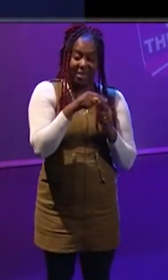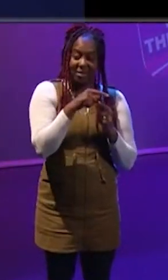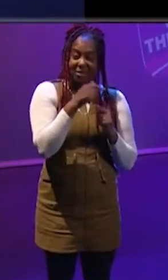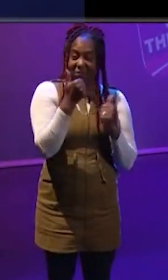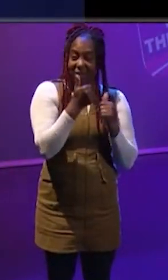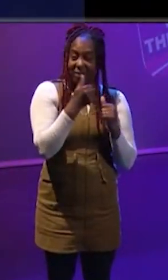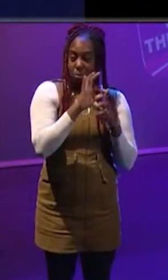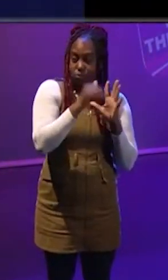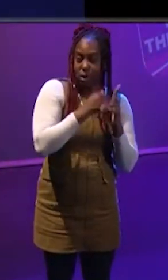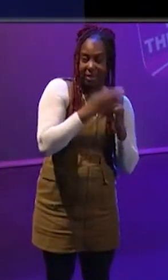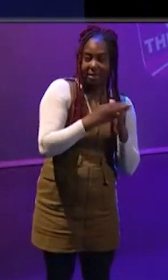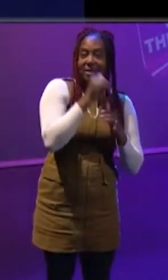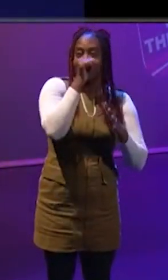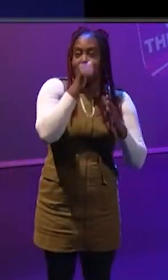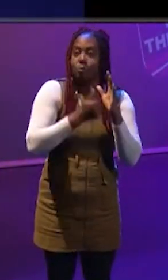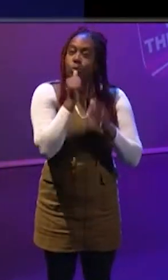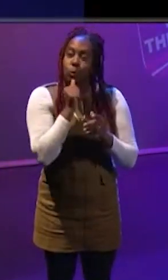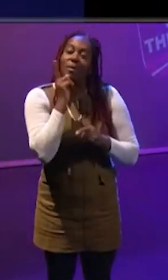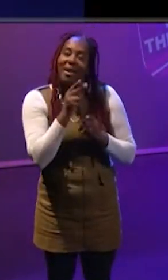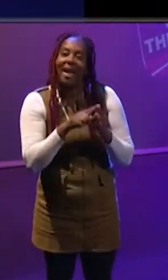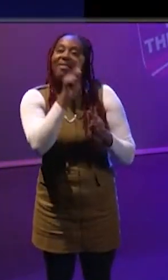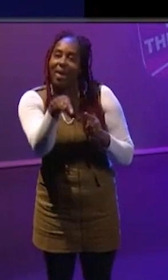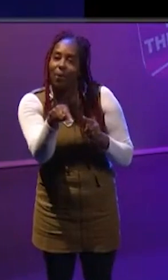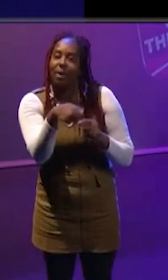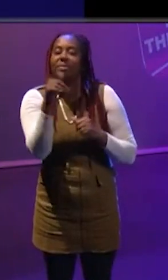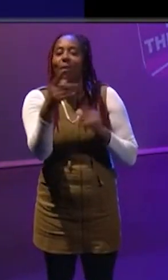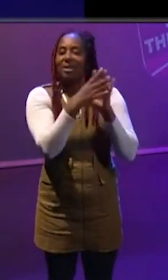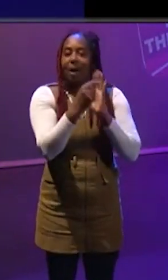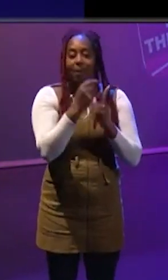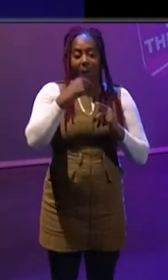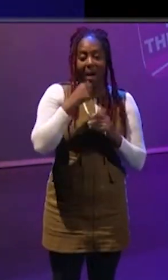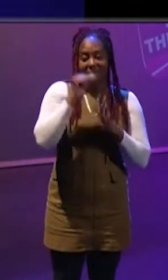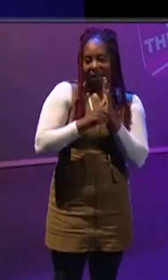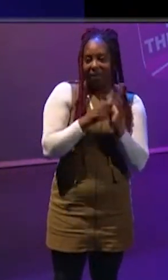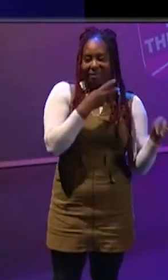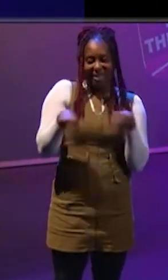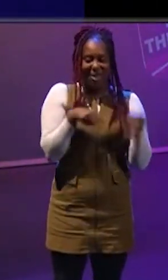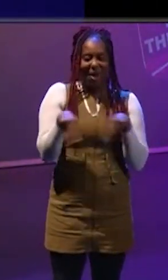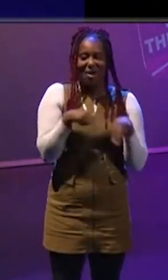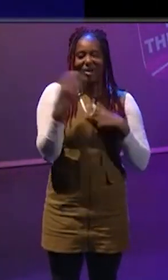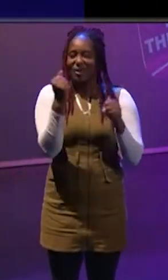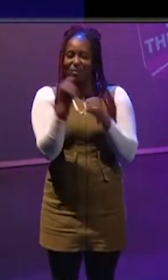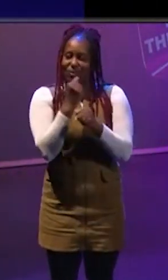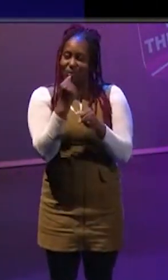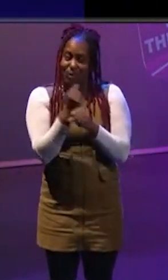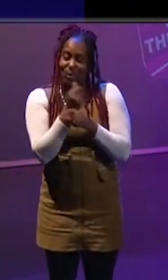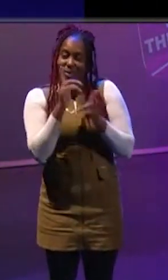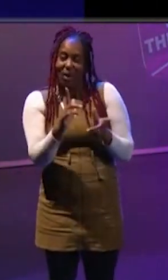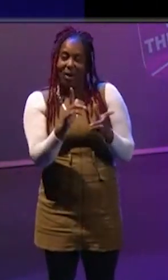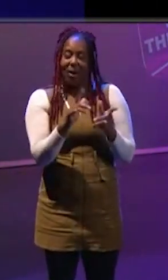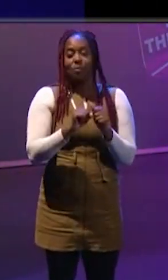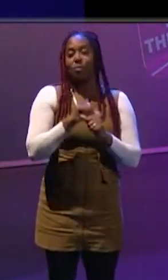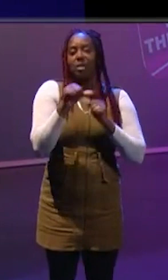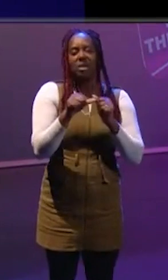for me is that, you know, people say, oh, I started off as a dance producer, so I produced dance productions because that was a natural progression. And often people would